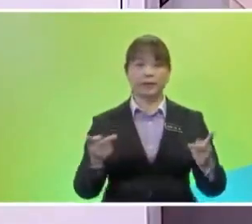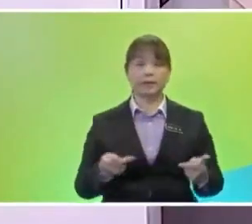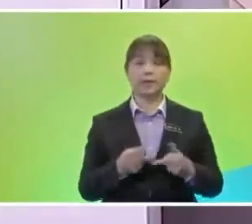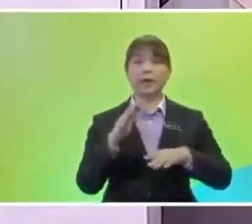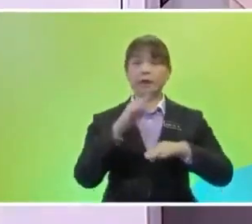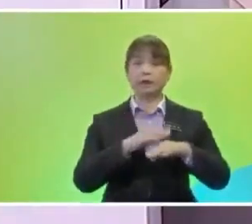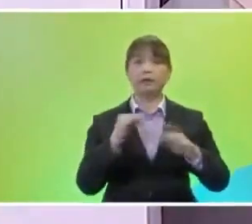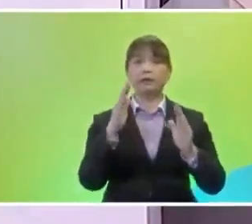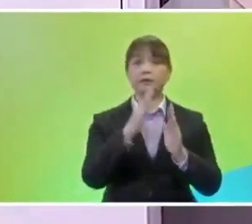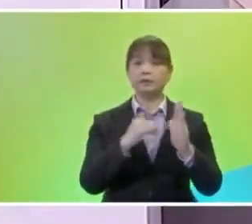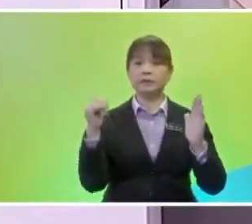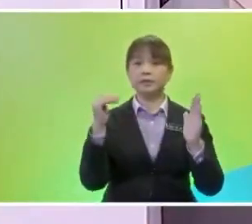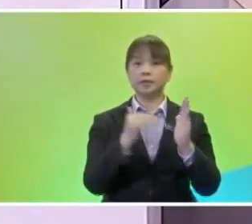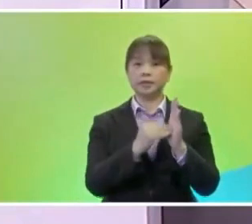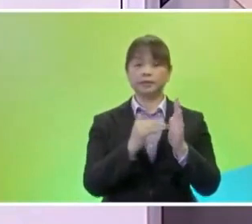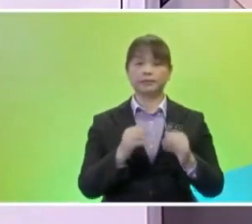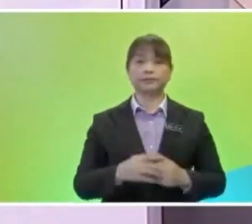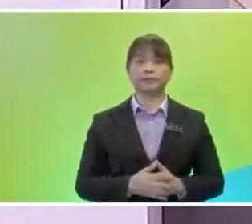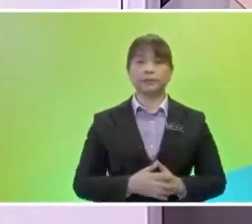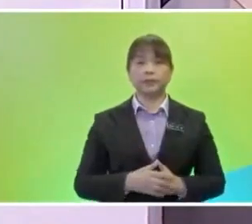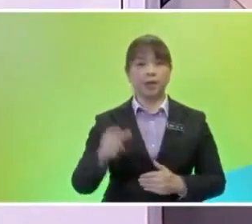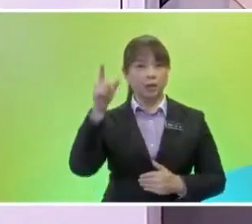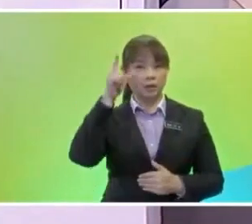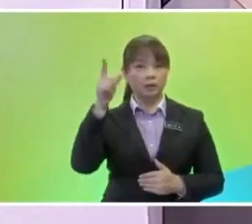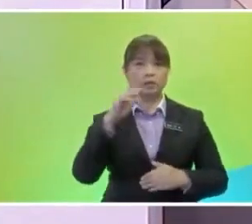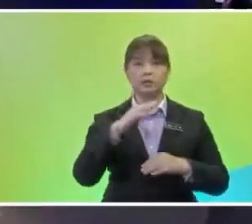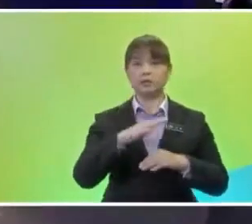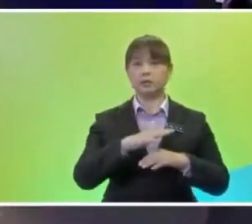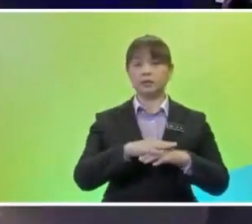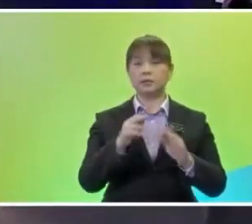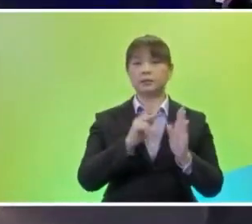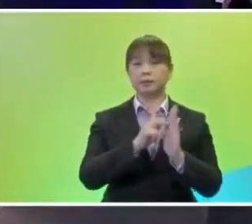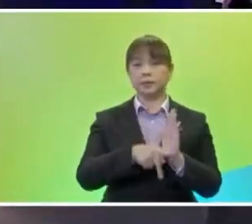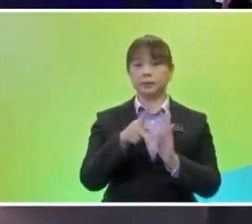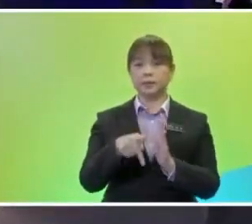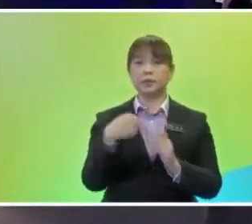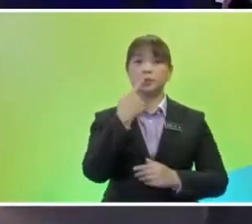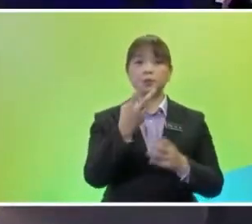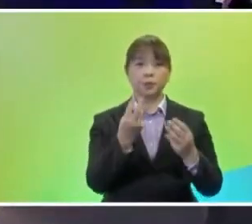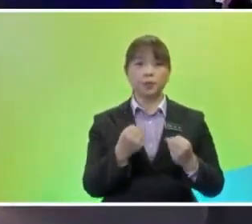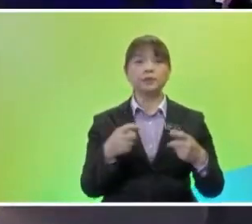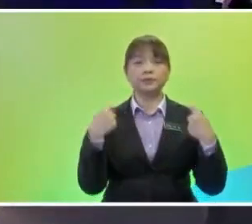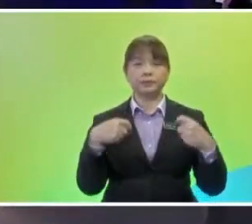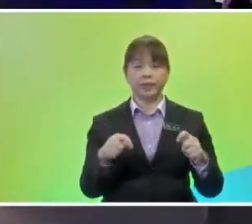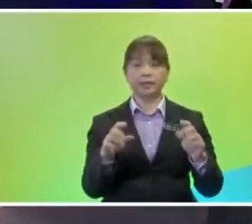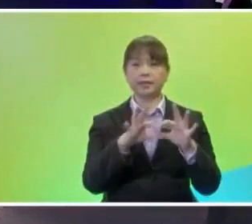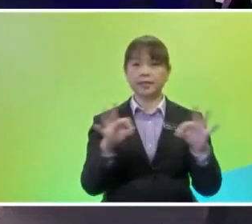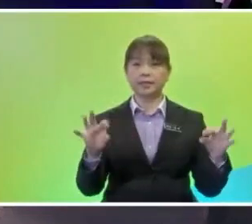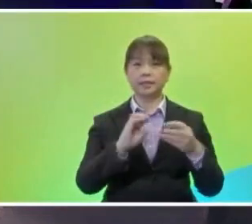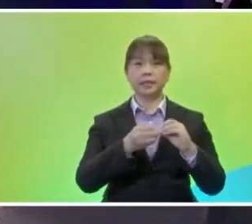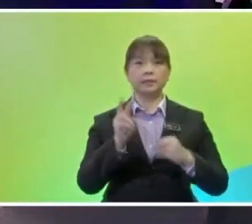Okay. All right, now let's look at our pupils. Who would like to give it a try for number two? Sentence number two. All